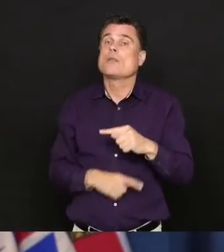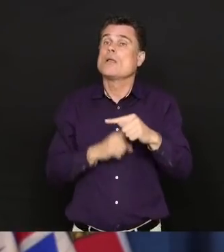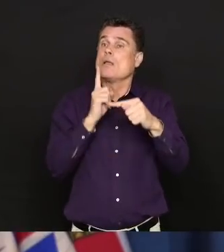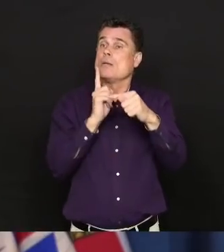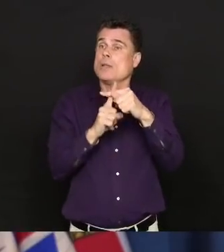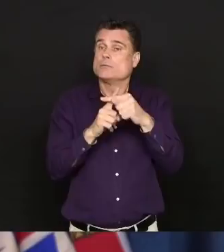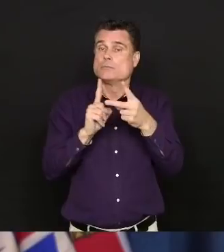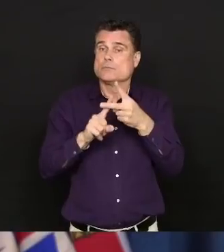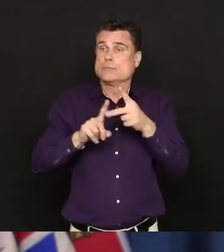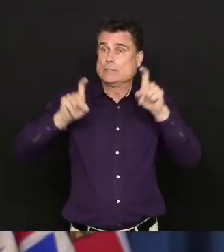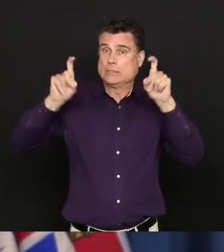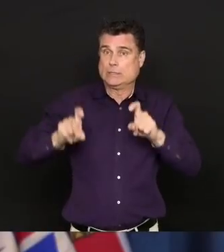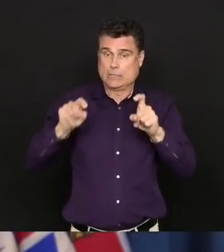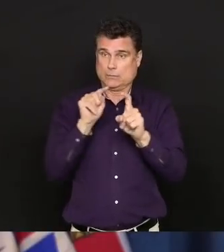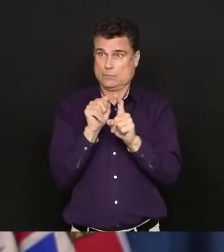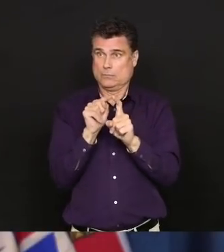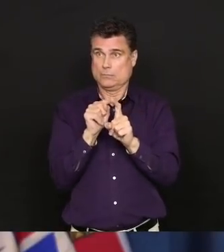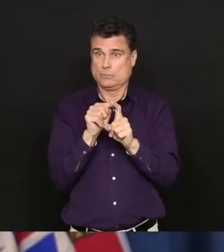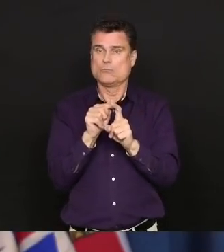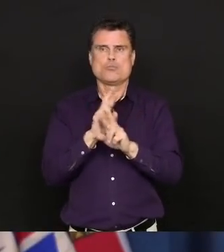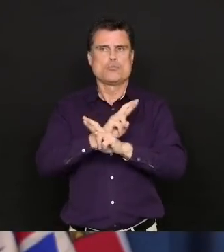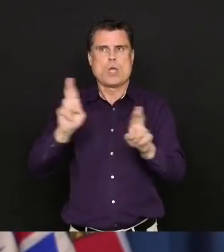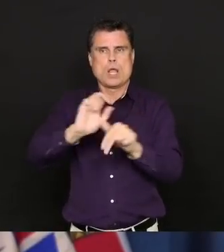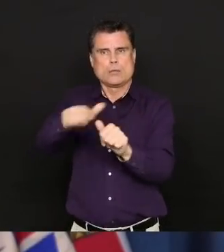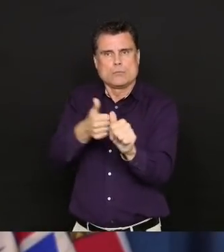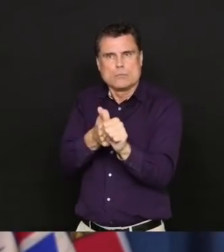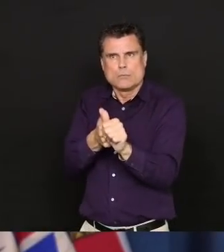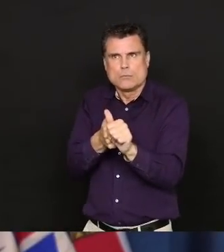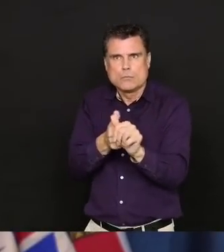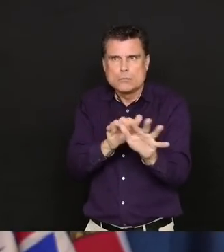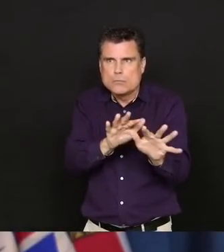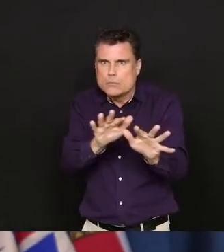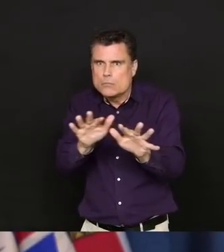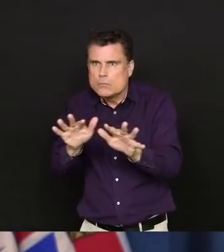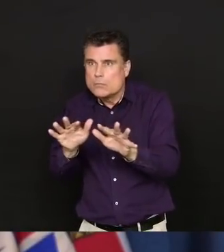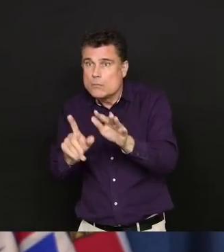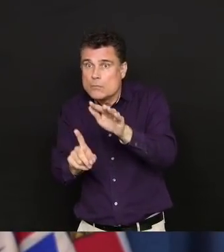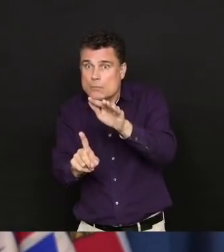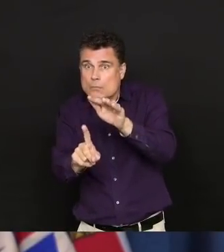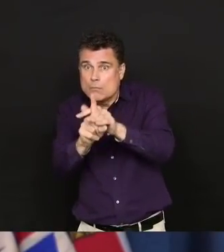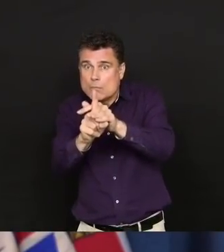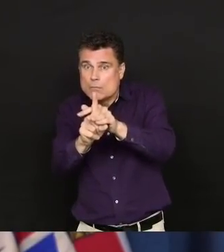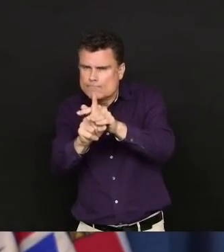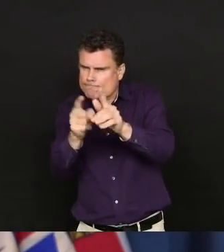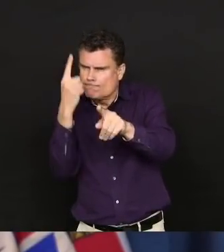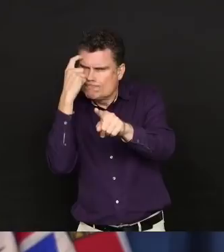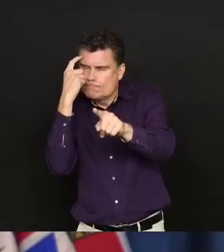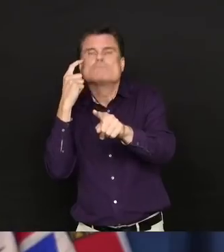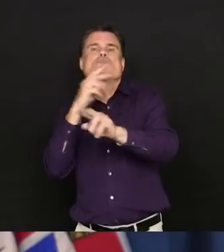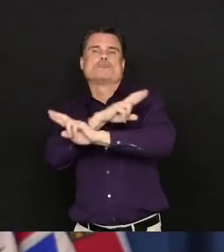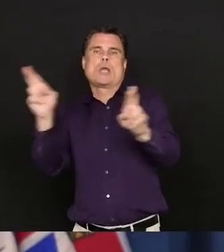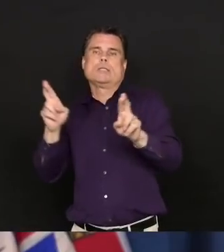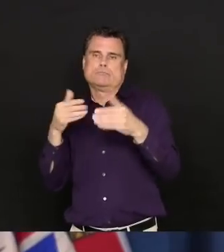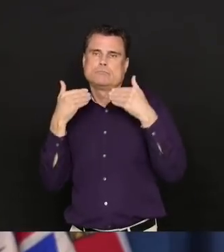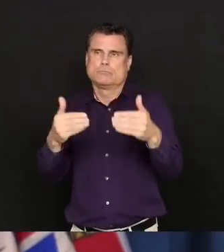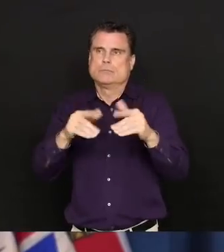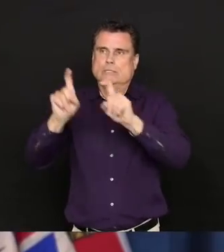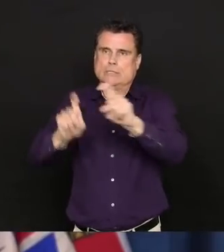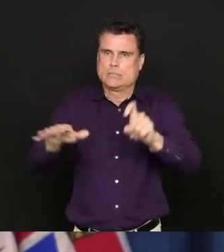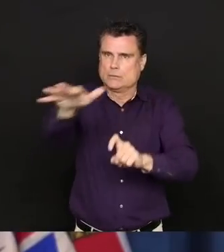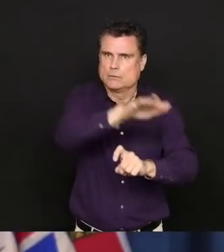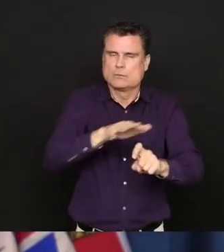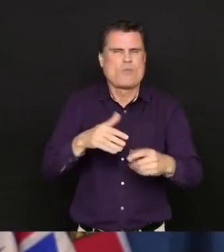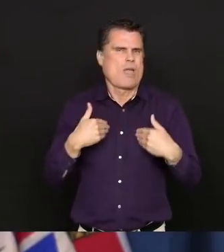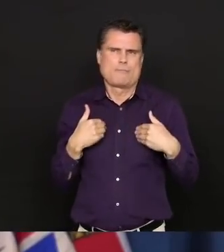it if it happens, and a plan for what to do. So as soon as somebody is detected, they're able to be either removed from the area